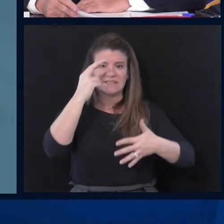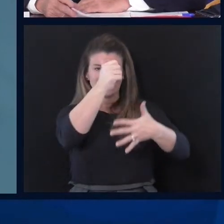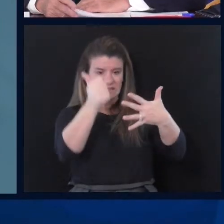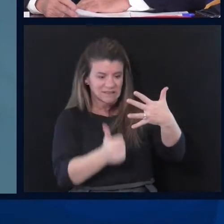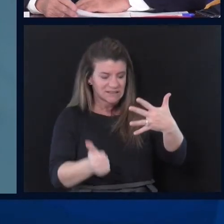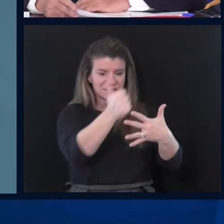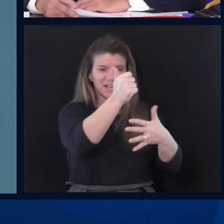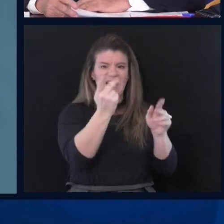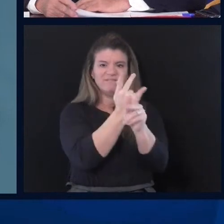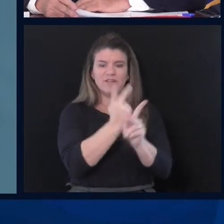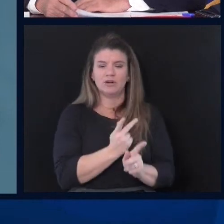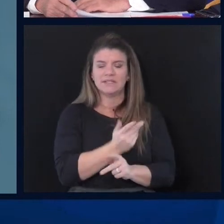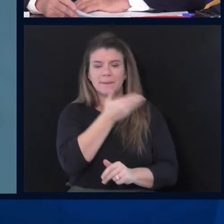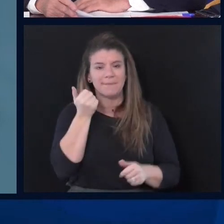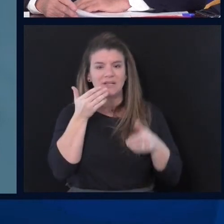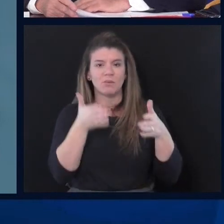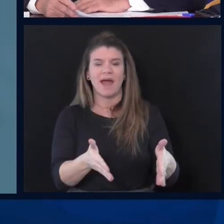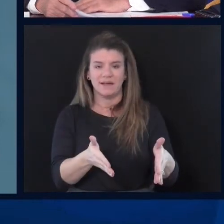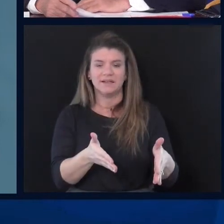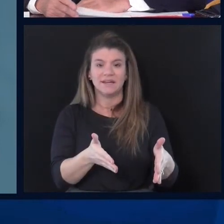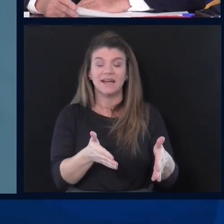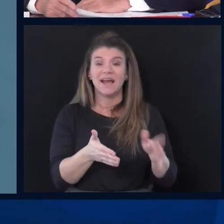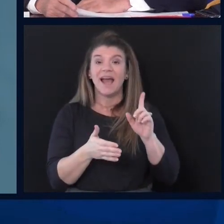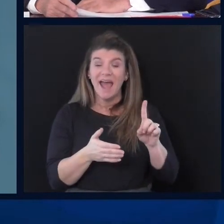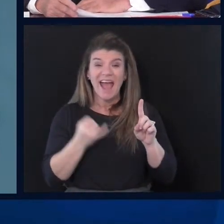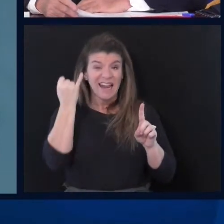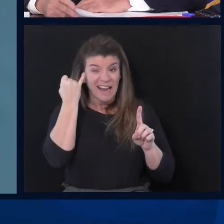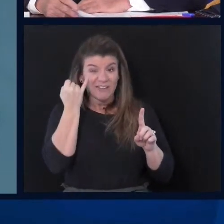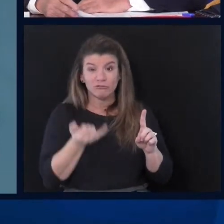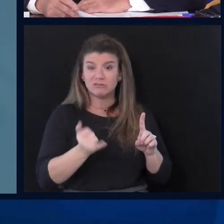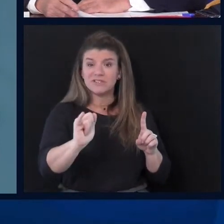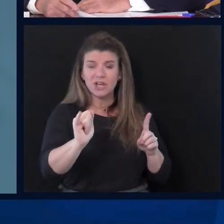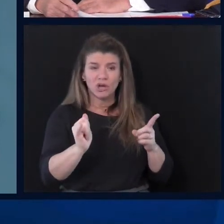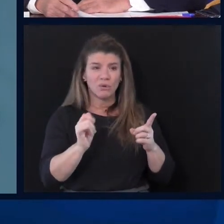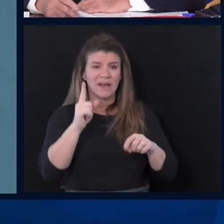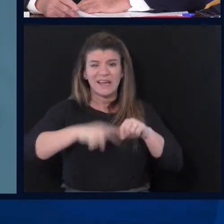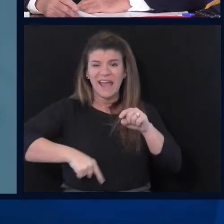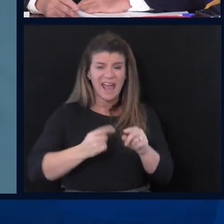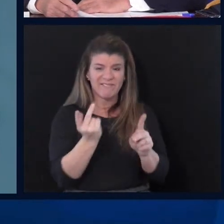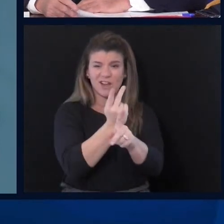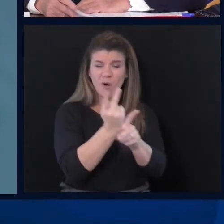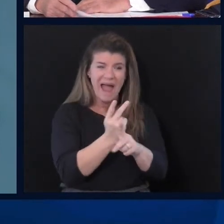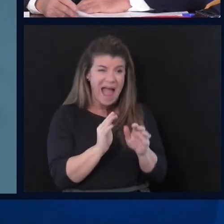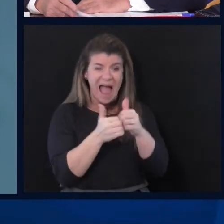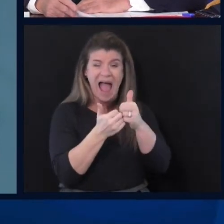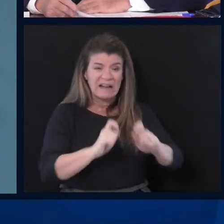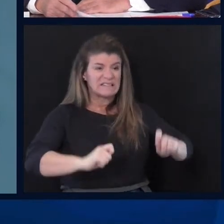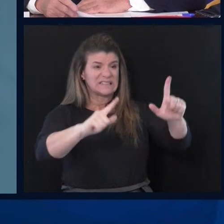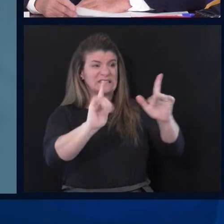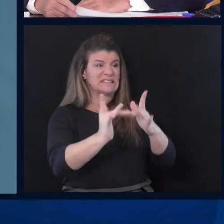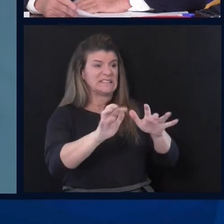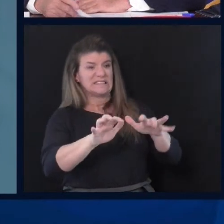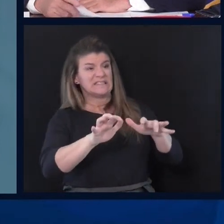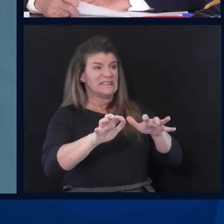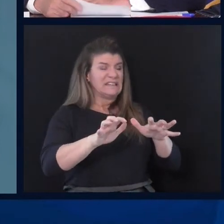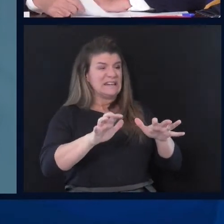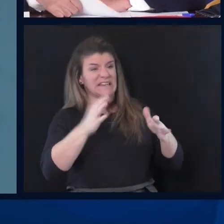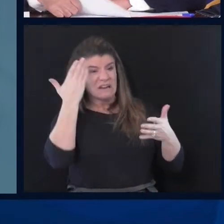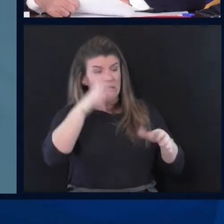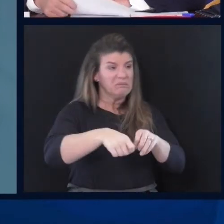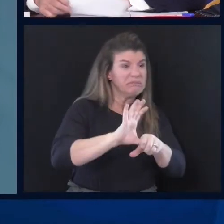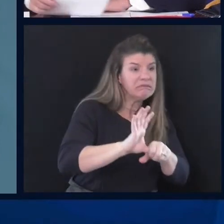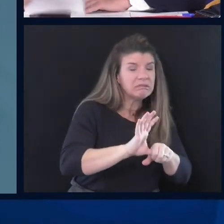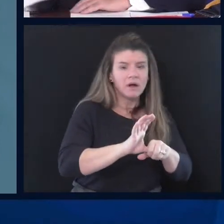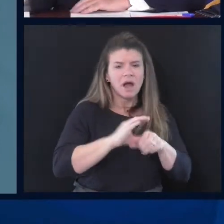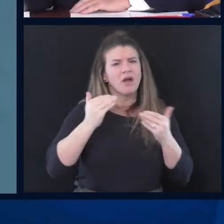just every way you possibly can. And if you still are struggling to try to figure out how to register online, call us, and